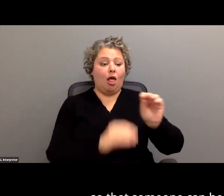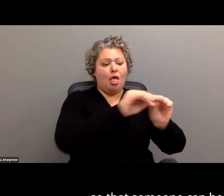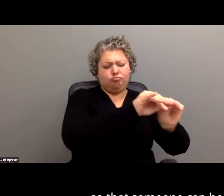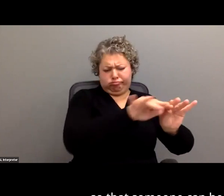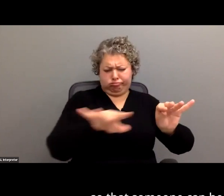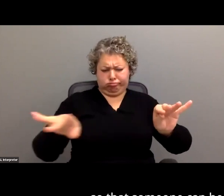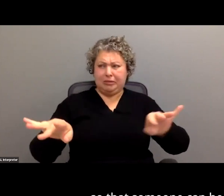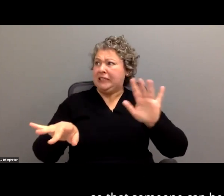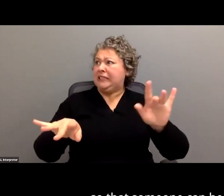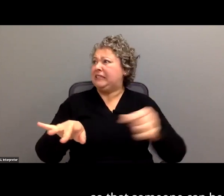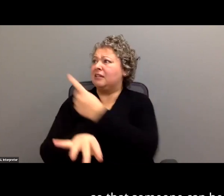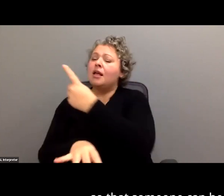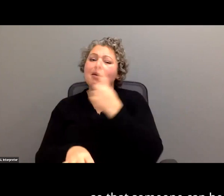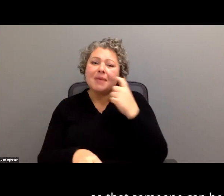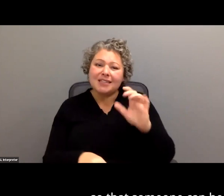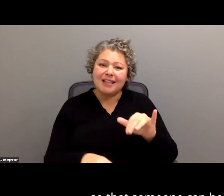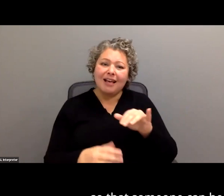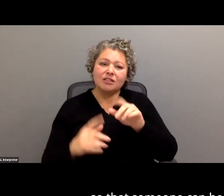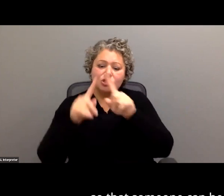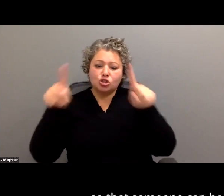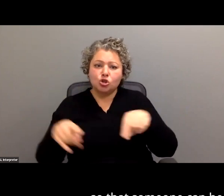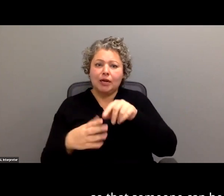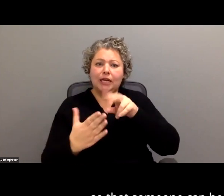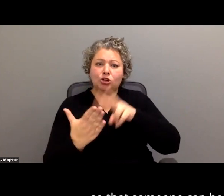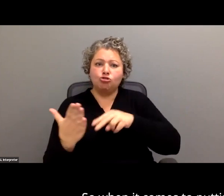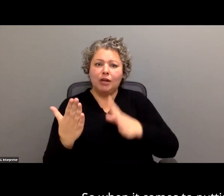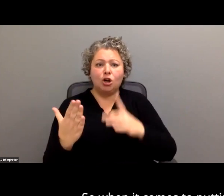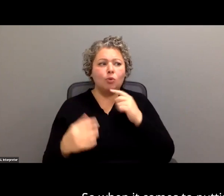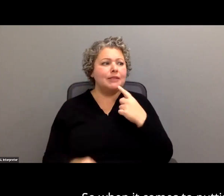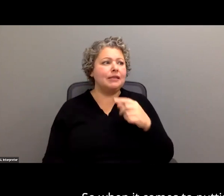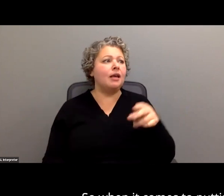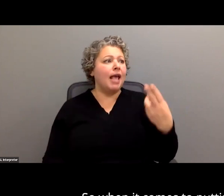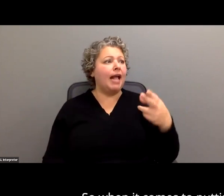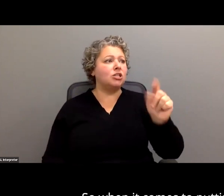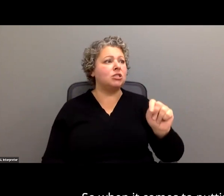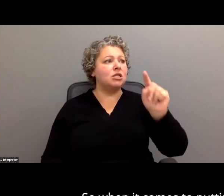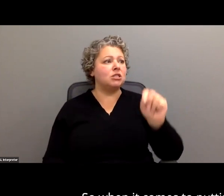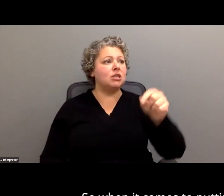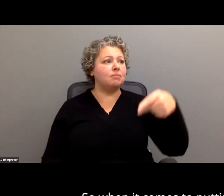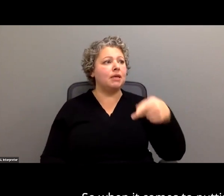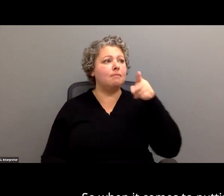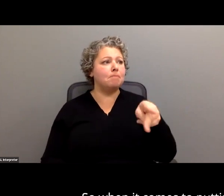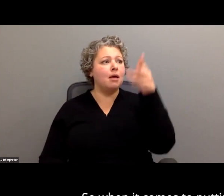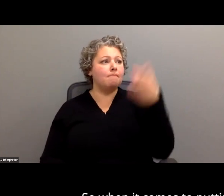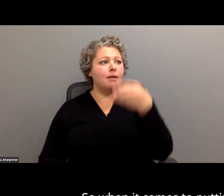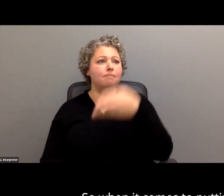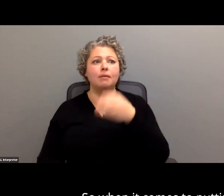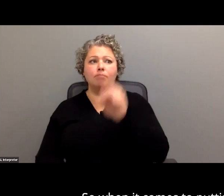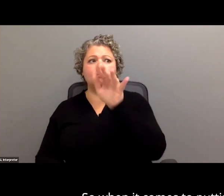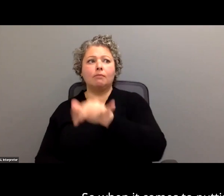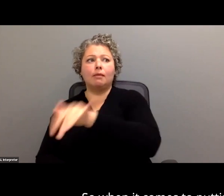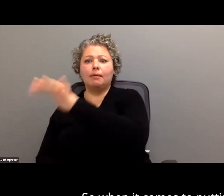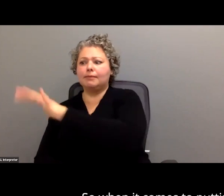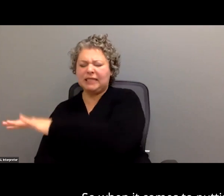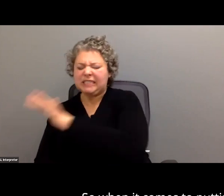than their reader reading out a really long link. So when it comes to putting URLs into your actual text, your